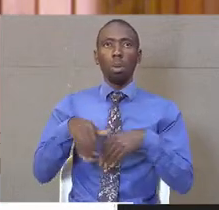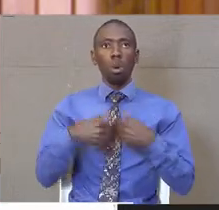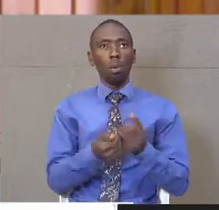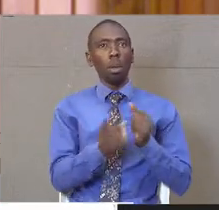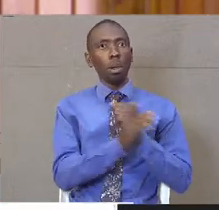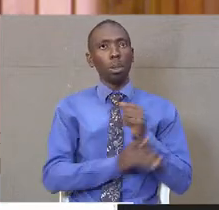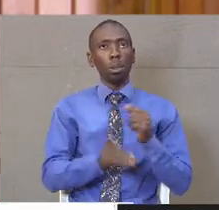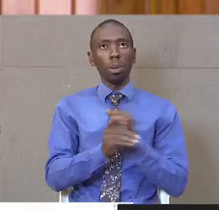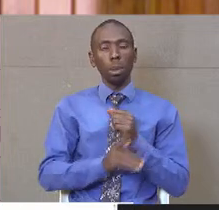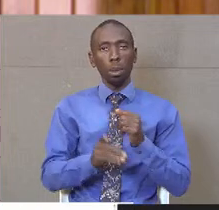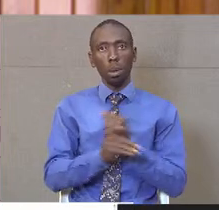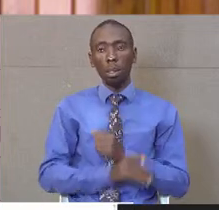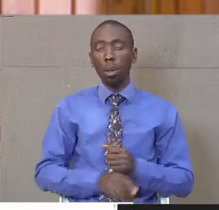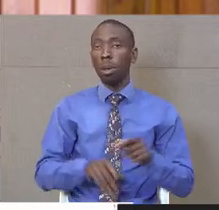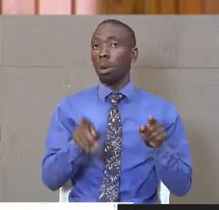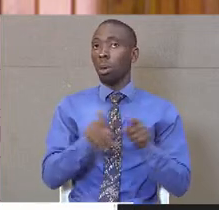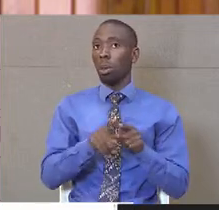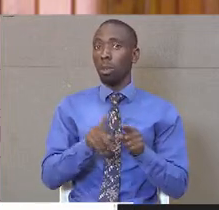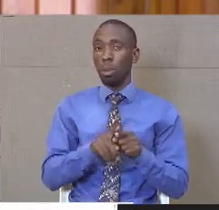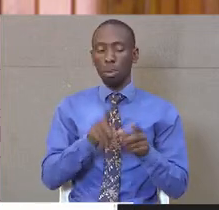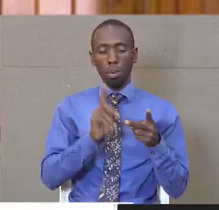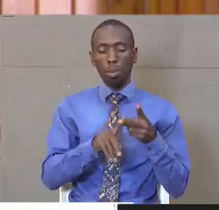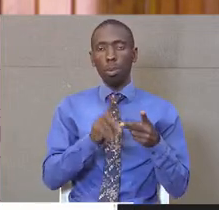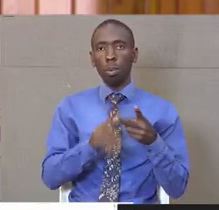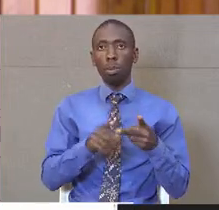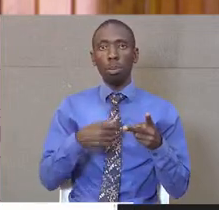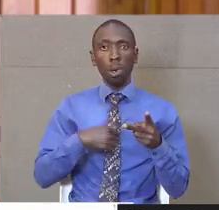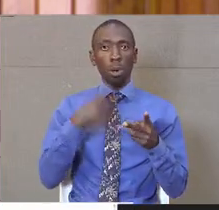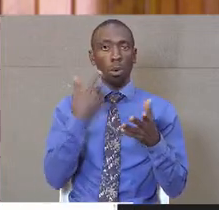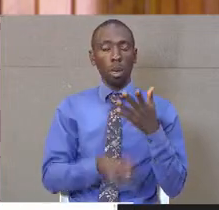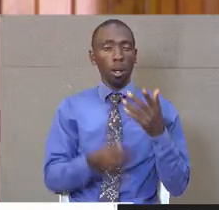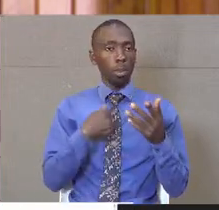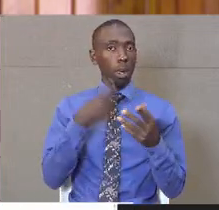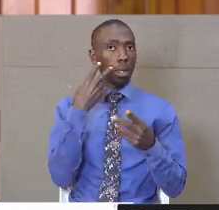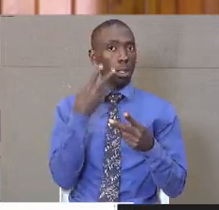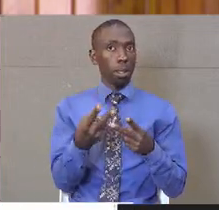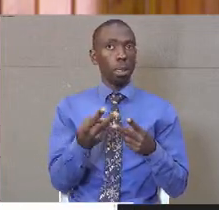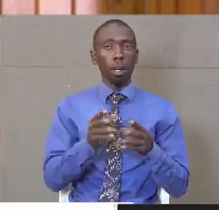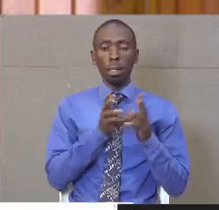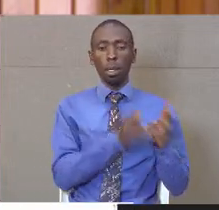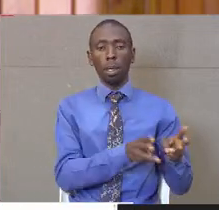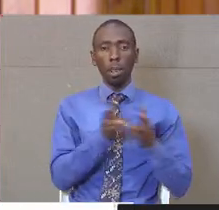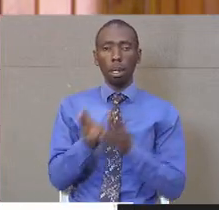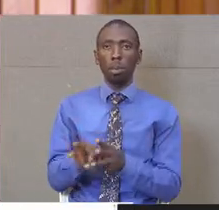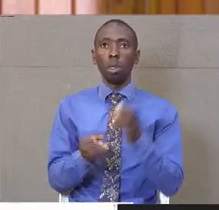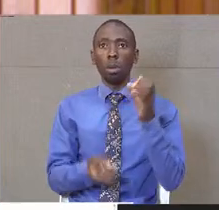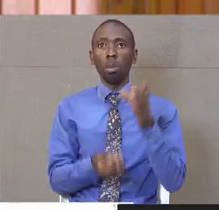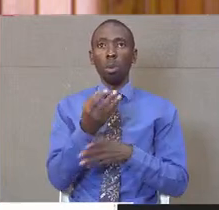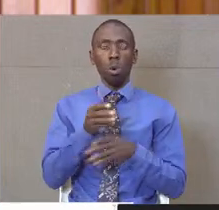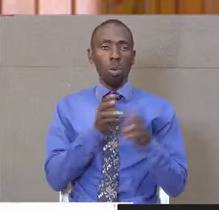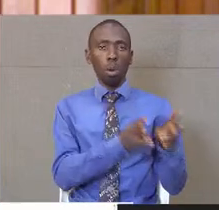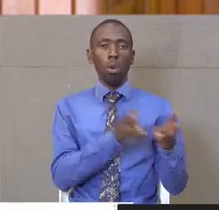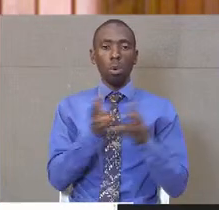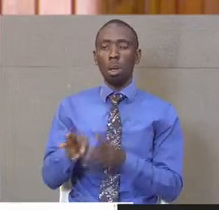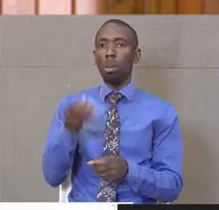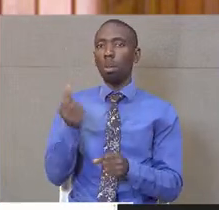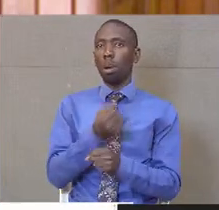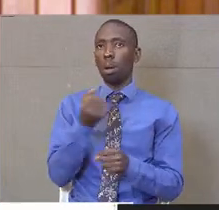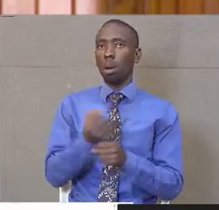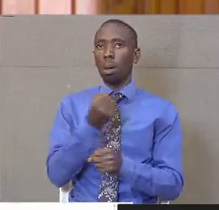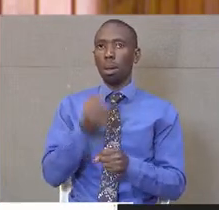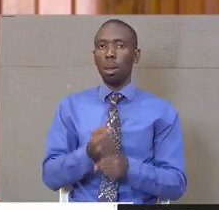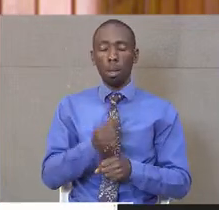where it would go. Another thing that I notice with this is that the systems in place, the way we work as a government,